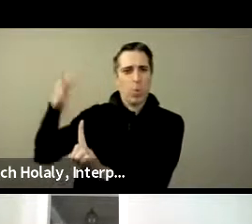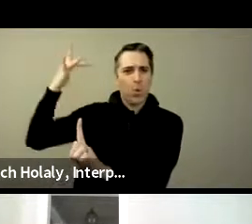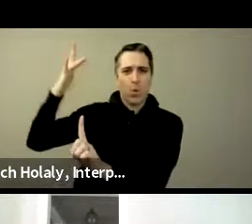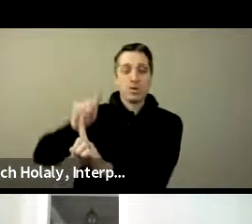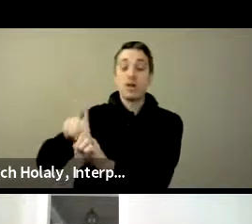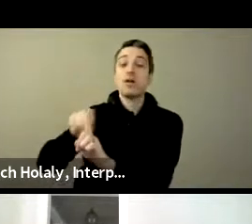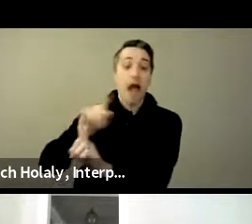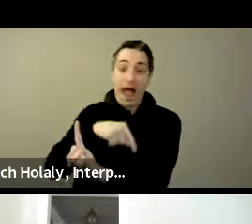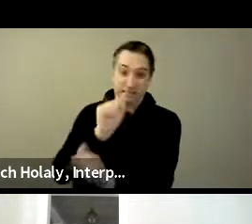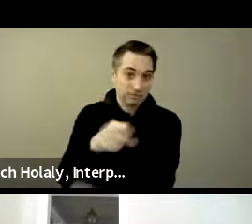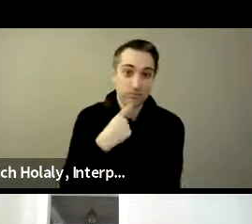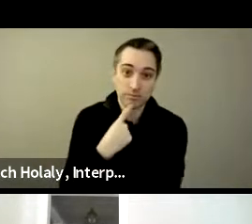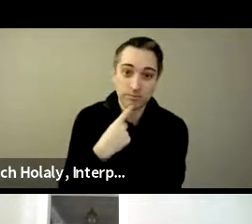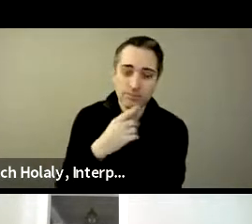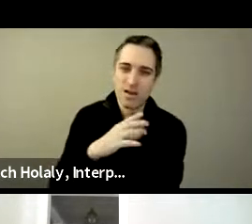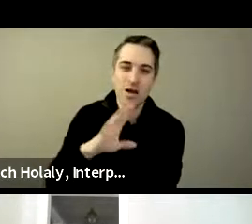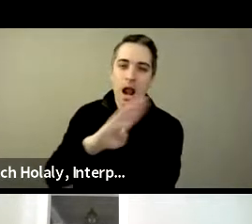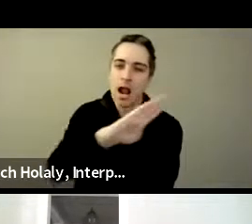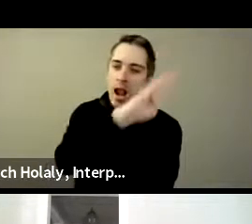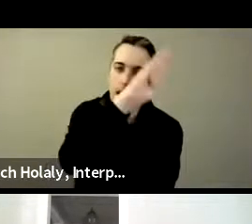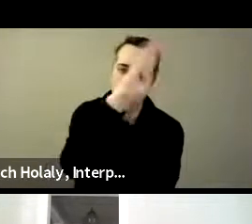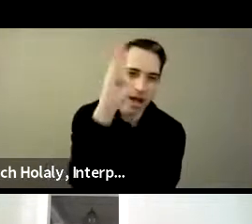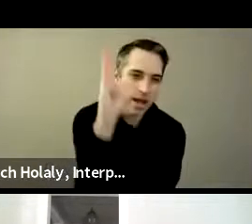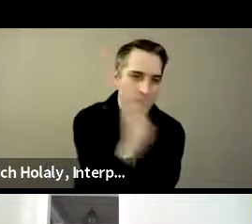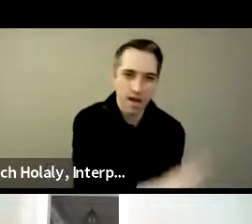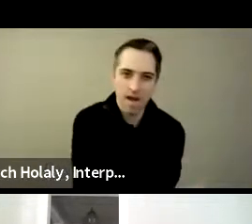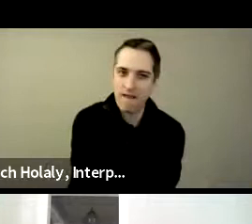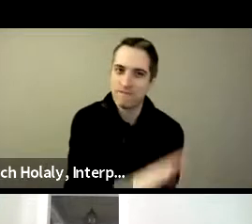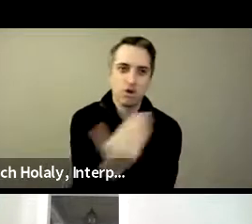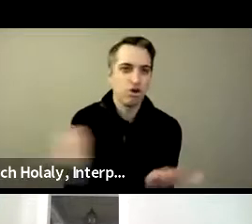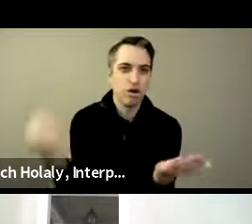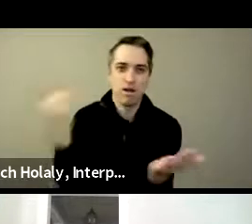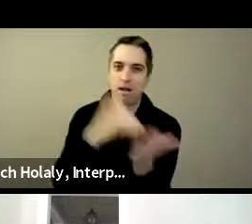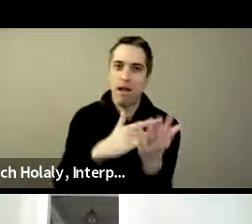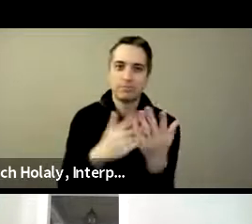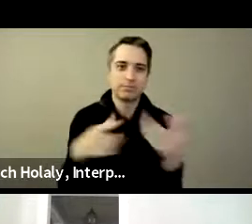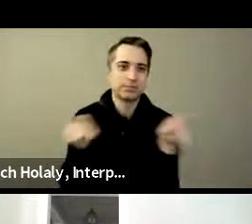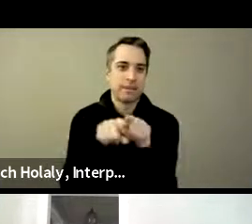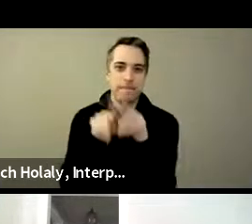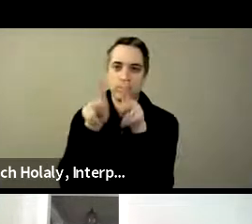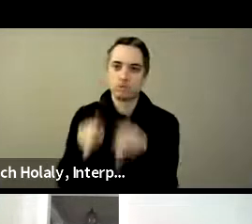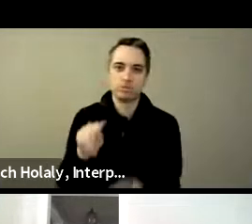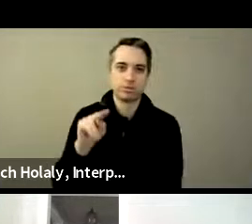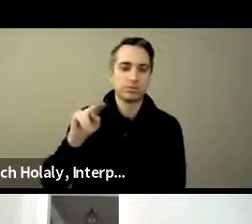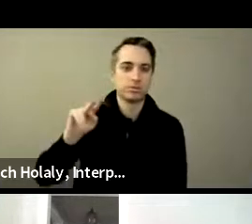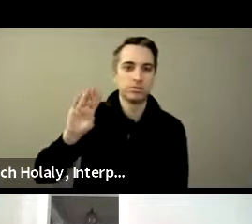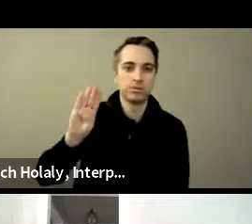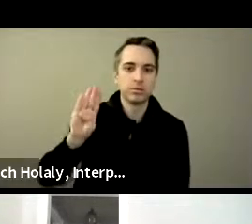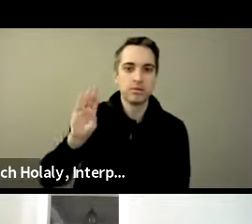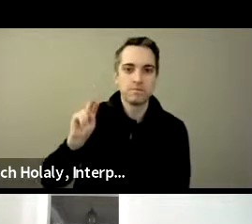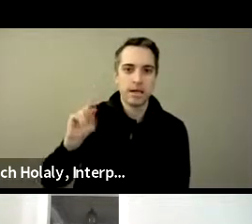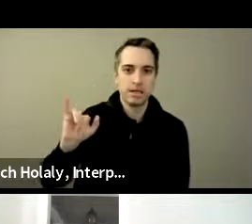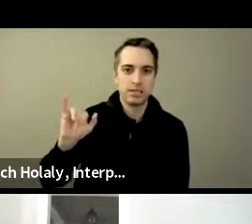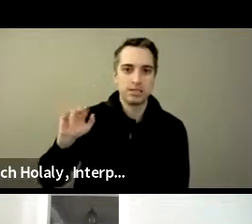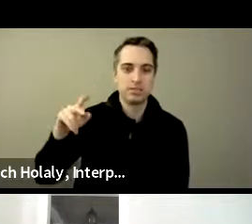this unequivocally, there will never be another Benny Napoleon. Yes. Thank you, Commissioner El